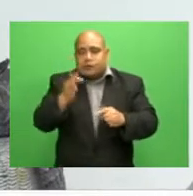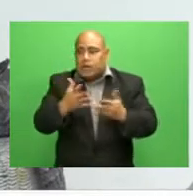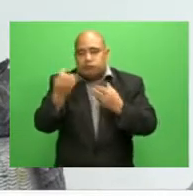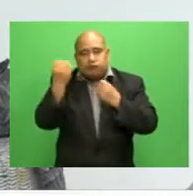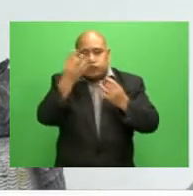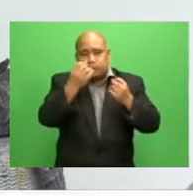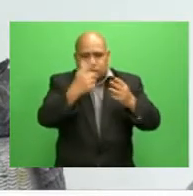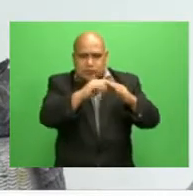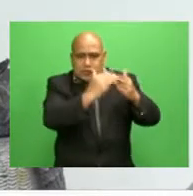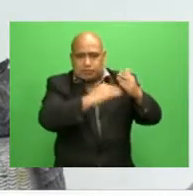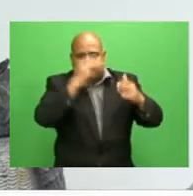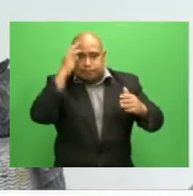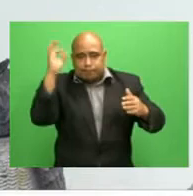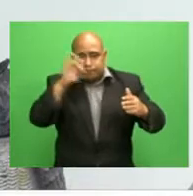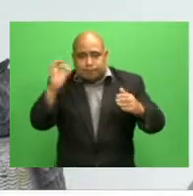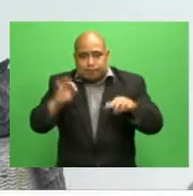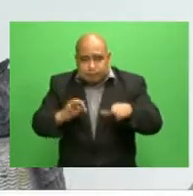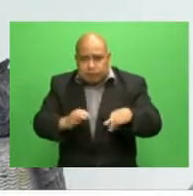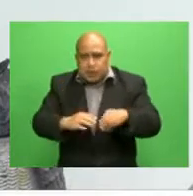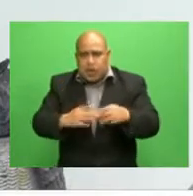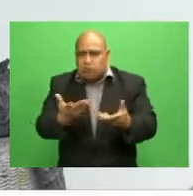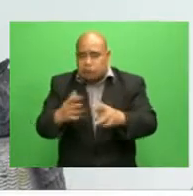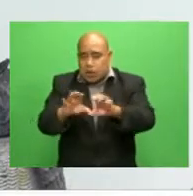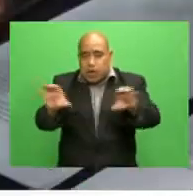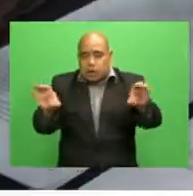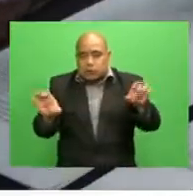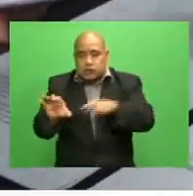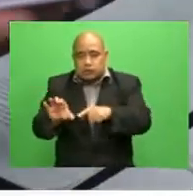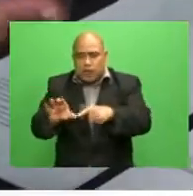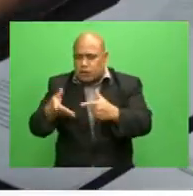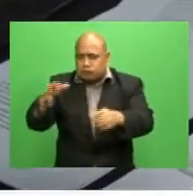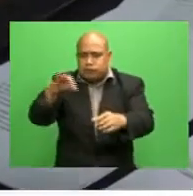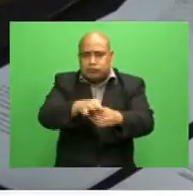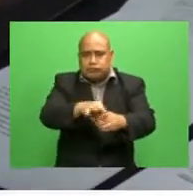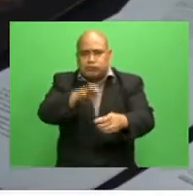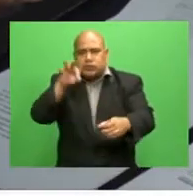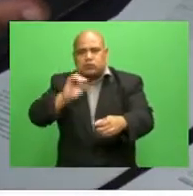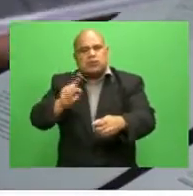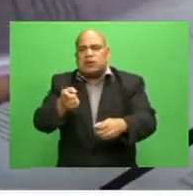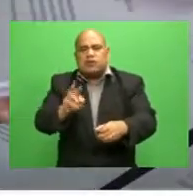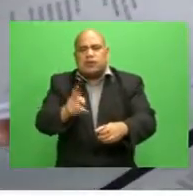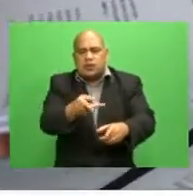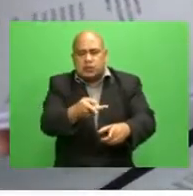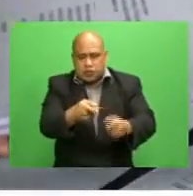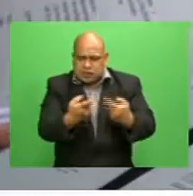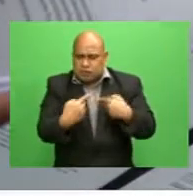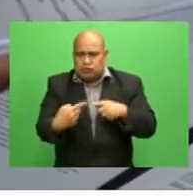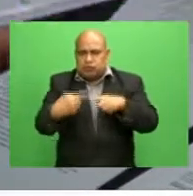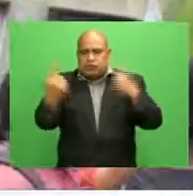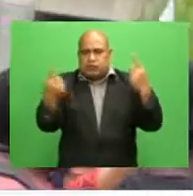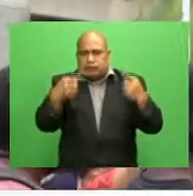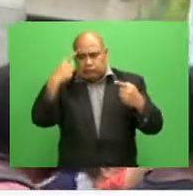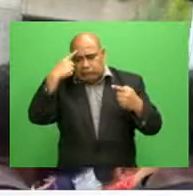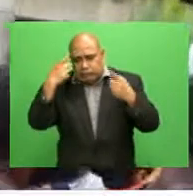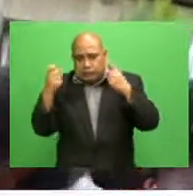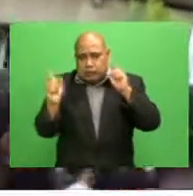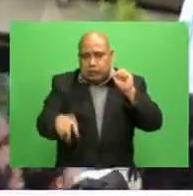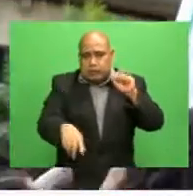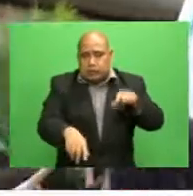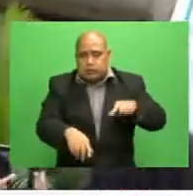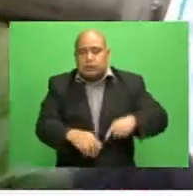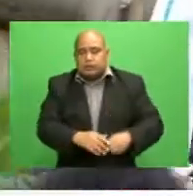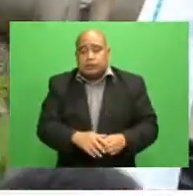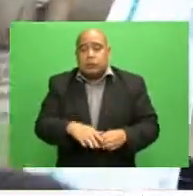the council and vote for or against any motions. Khan authored a report listing 33 allegations against Professor